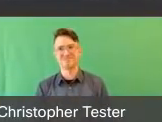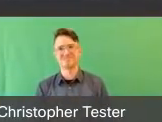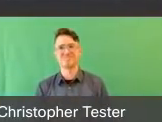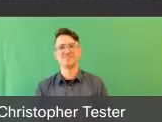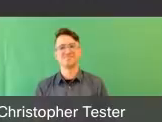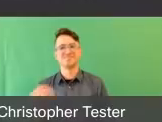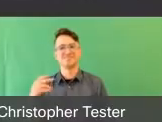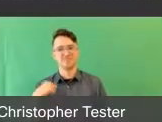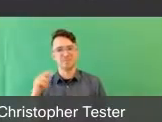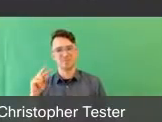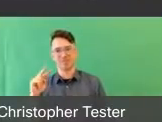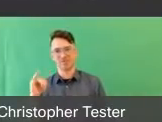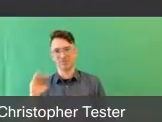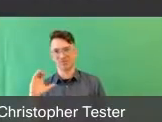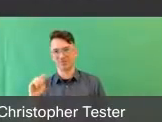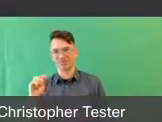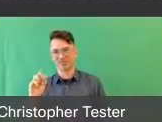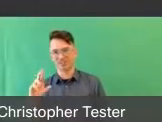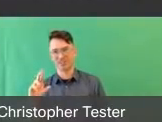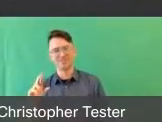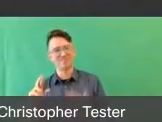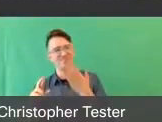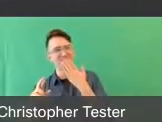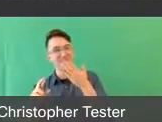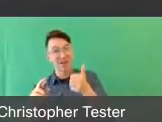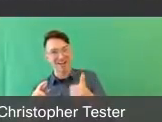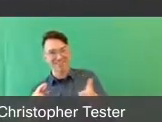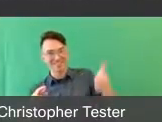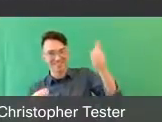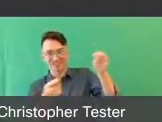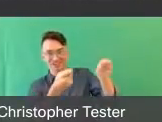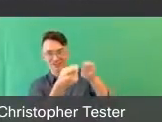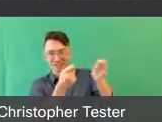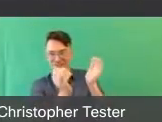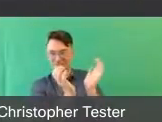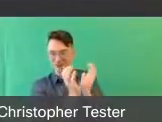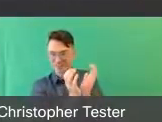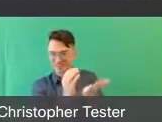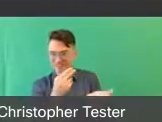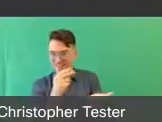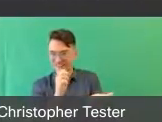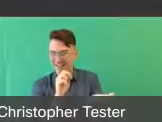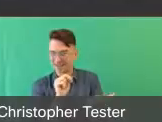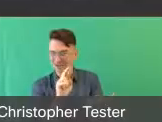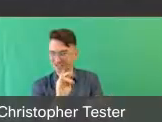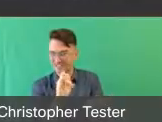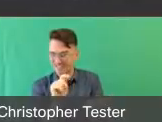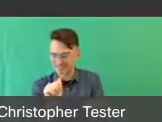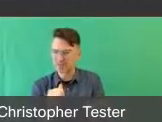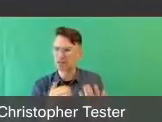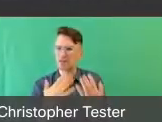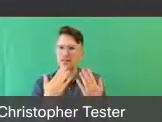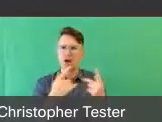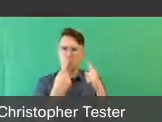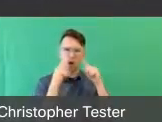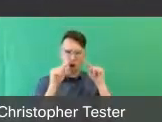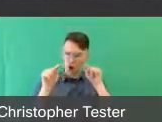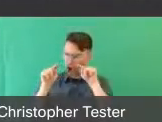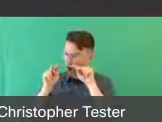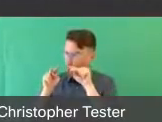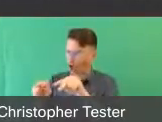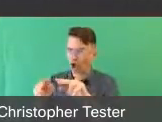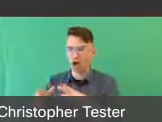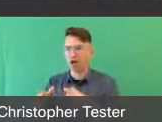world. Considering all that young people bring to the table, how do you think organizations